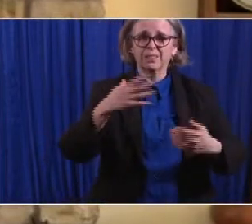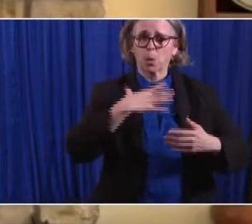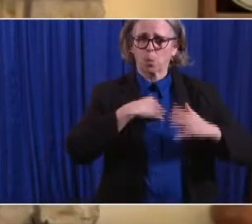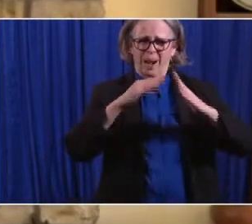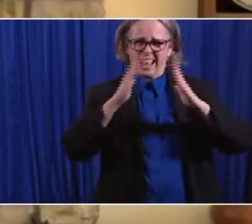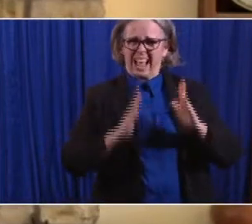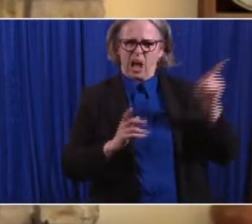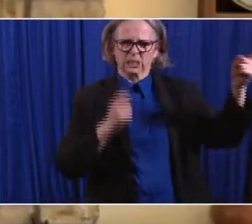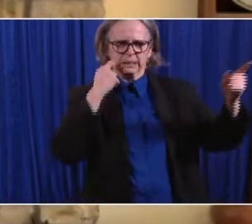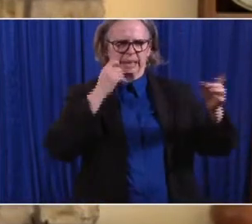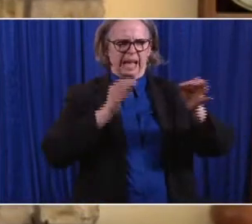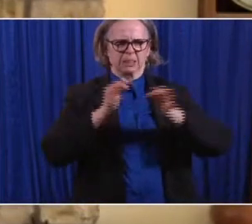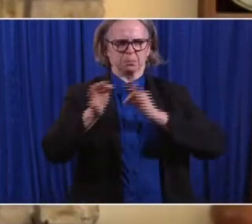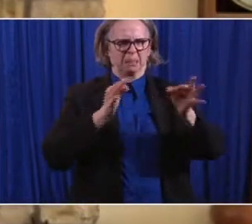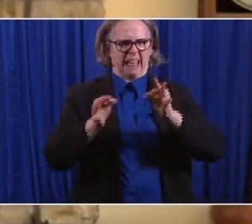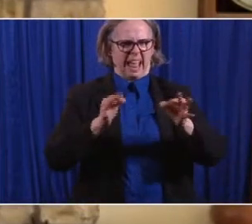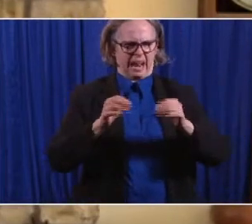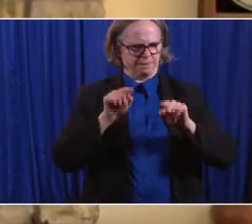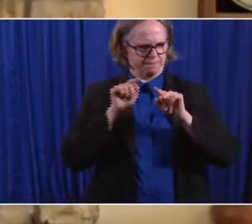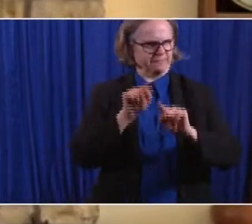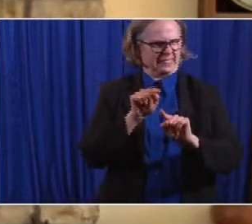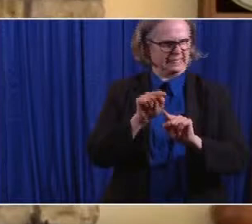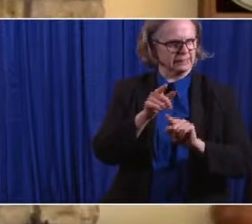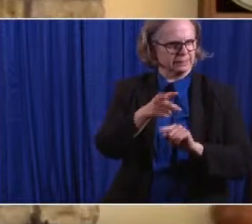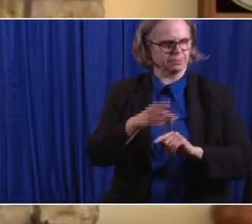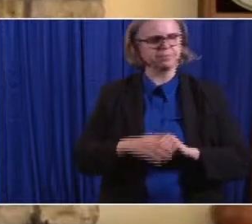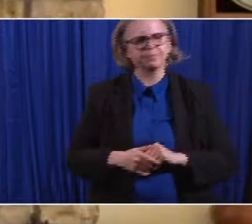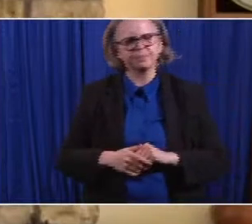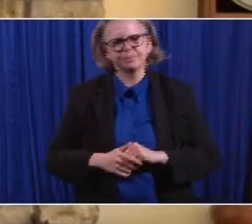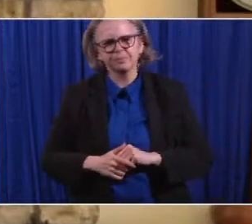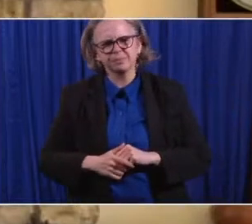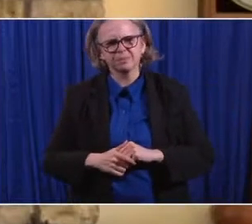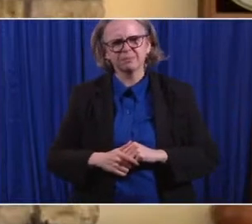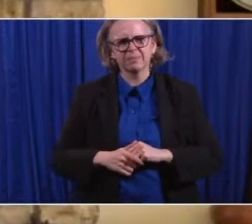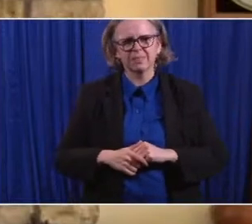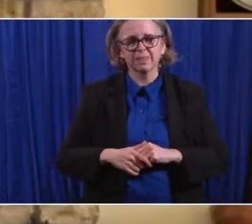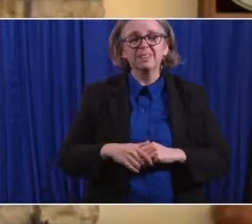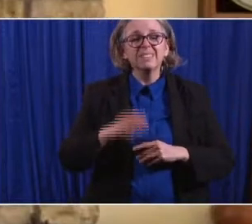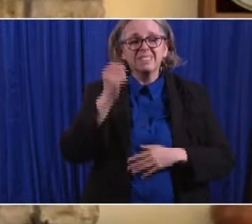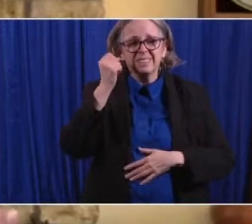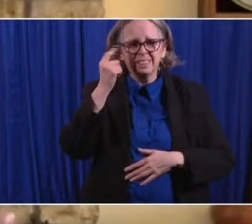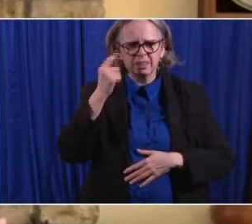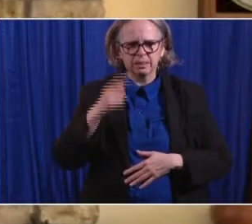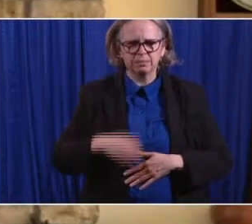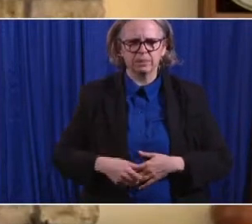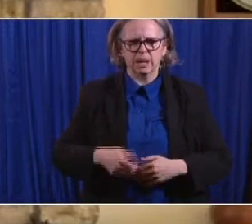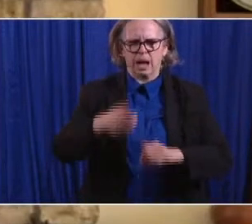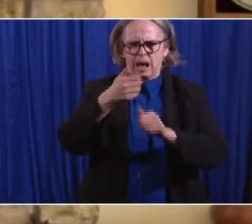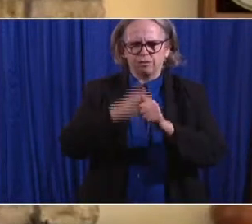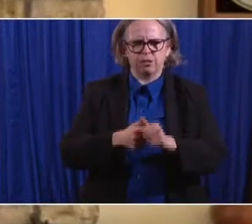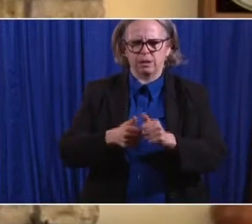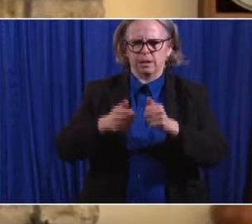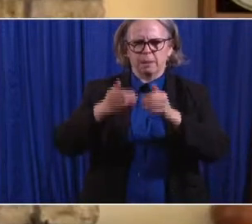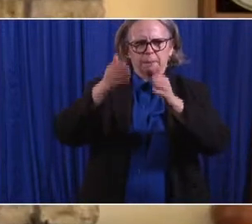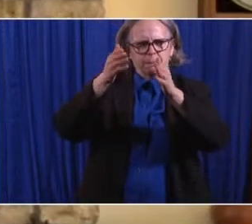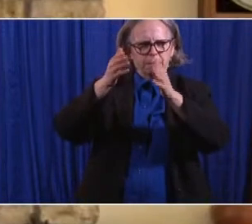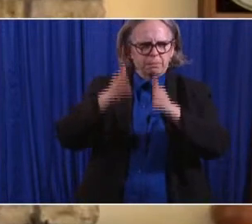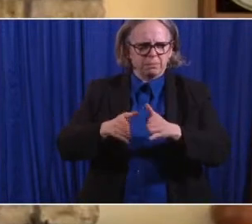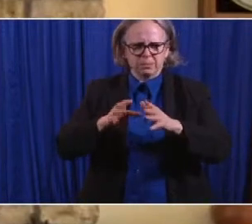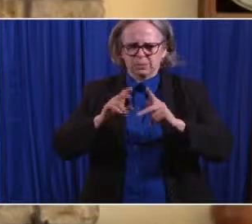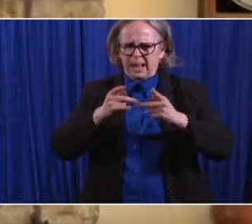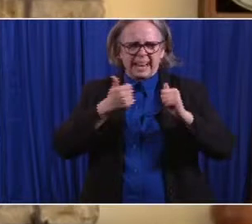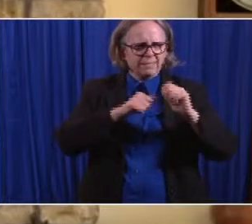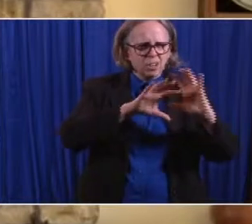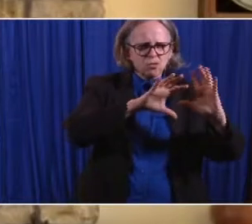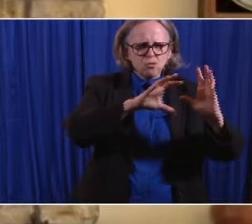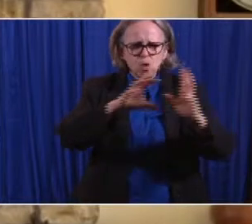broad through every population group, or at least every geographical area of the state, and we